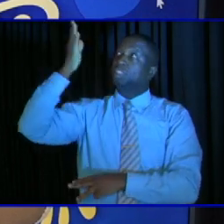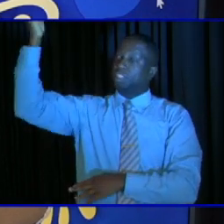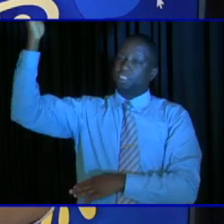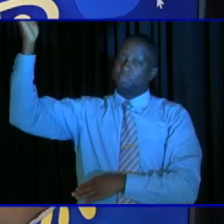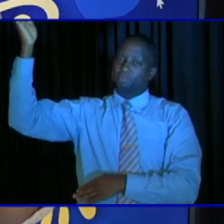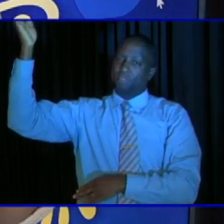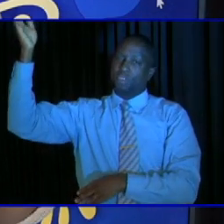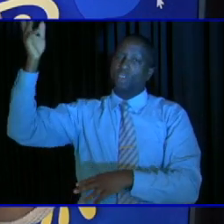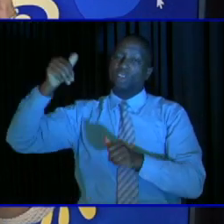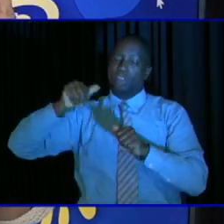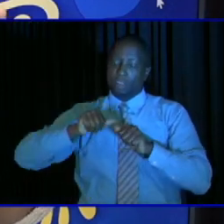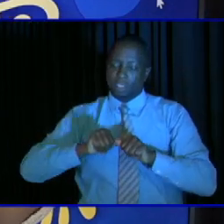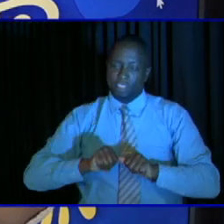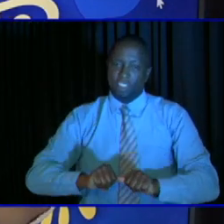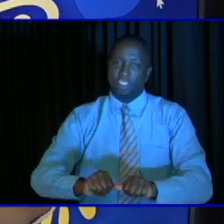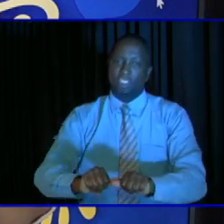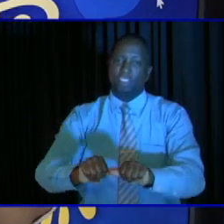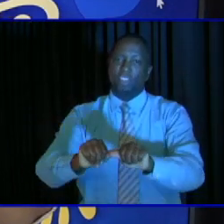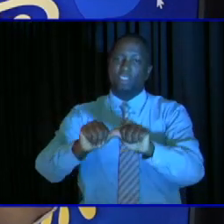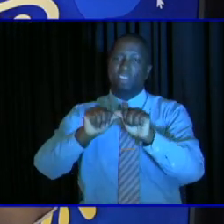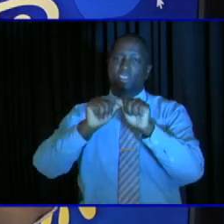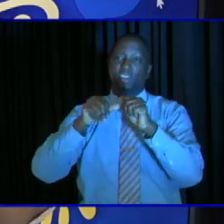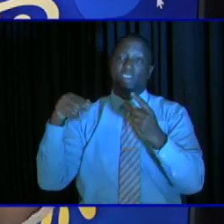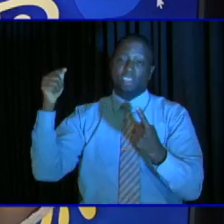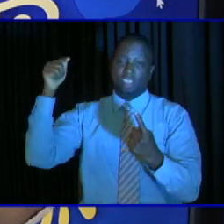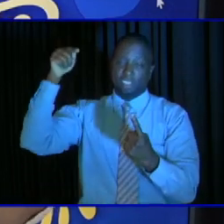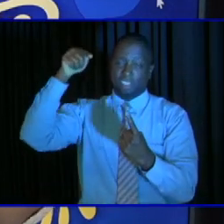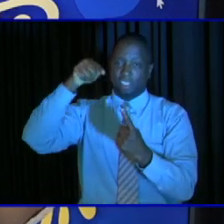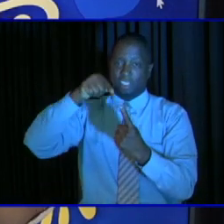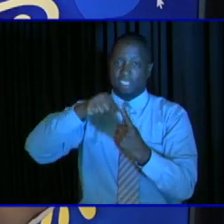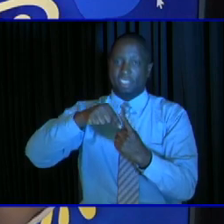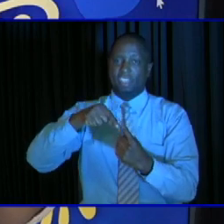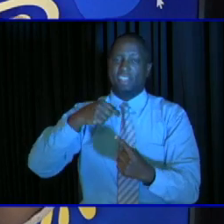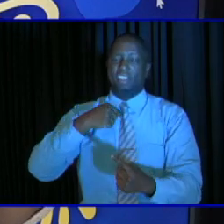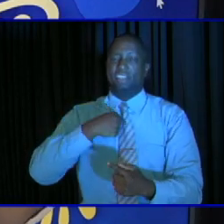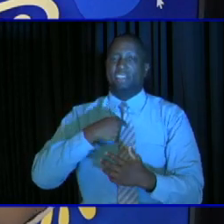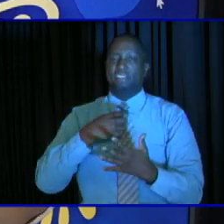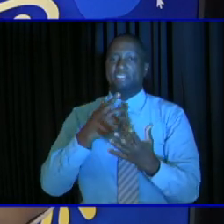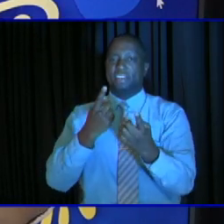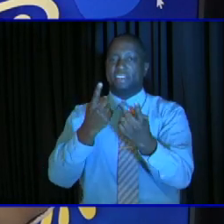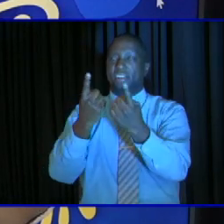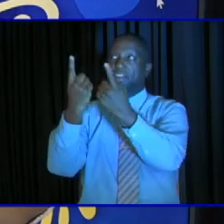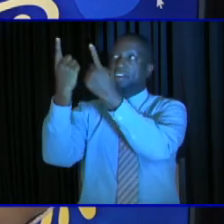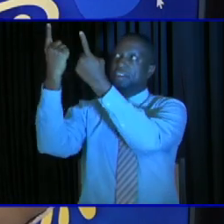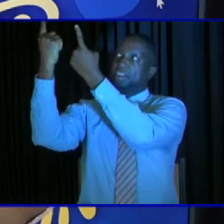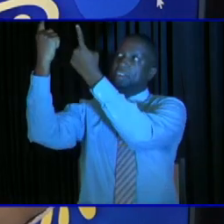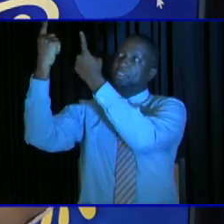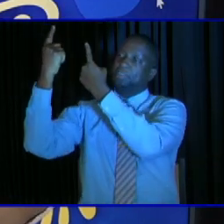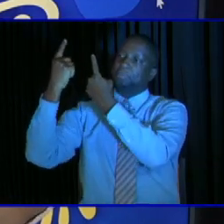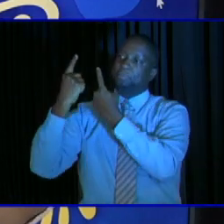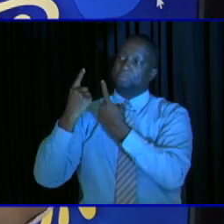waiting, hold fast till I